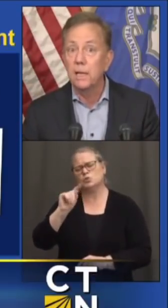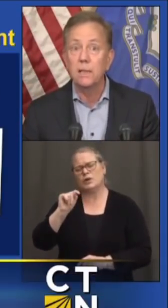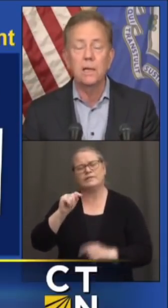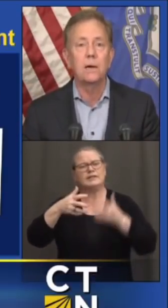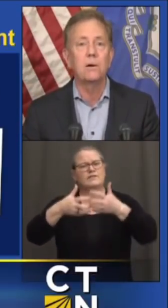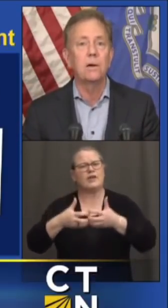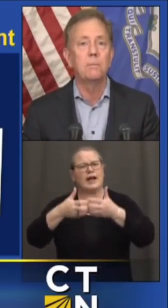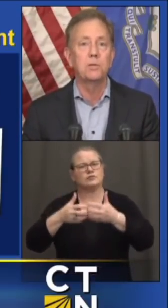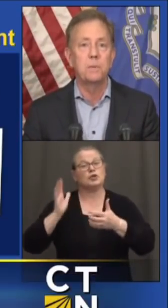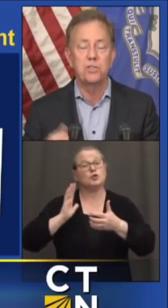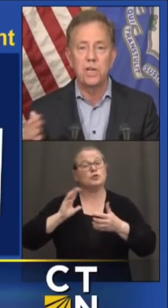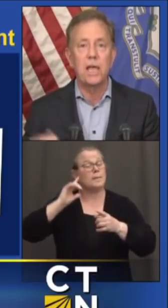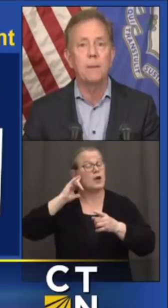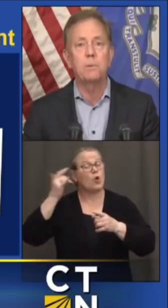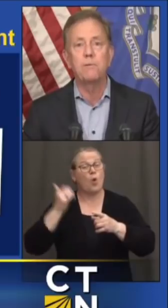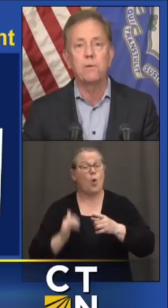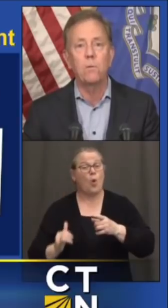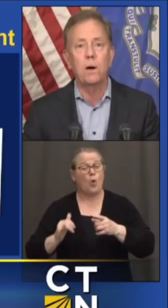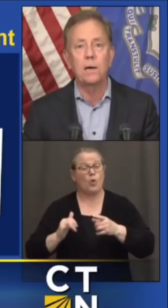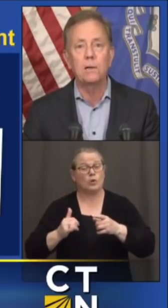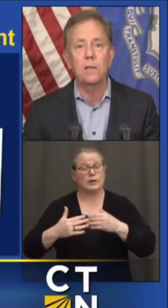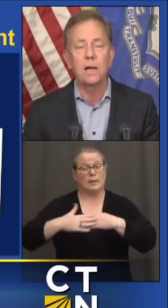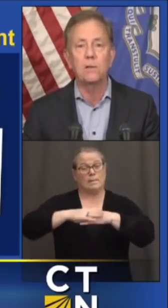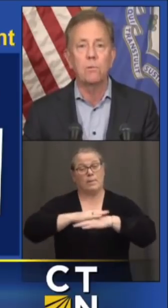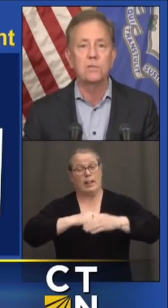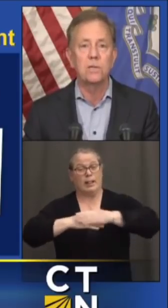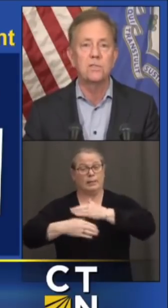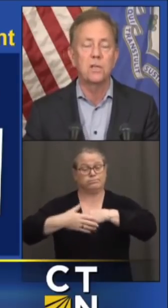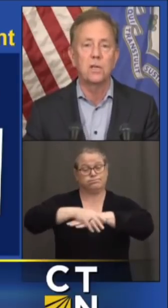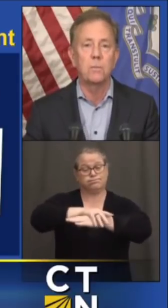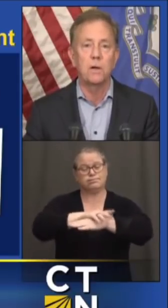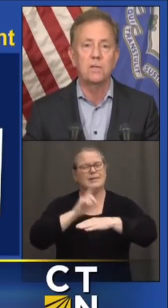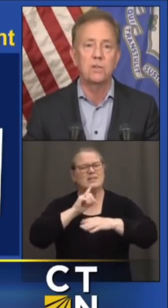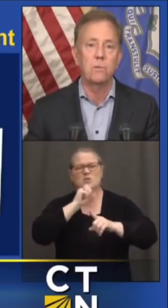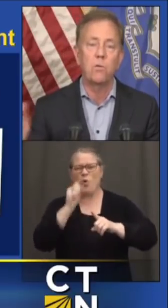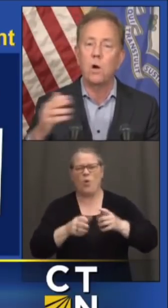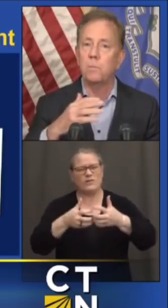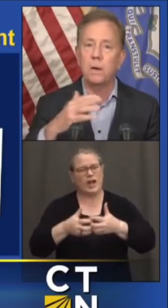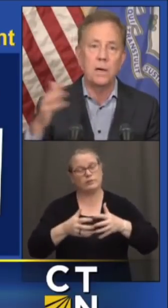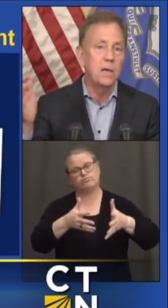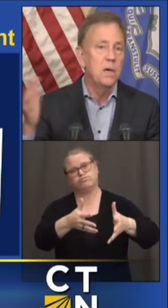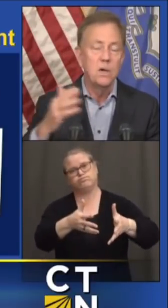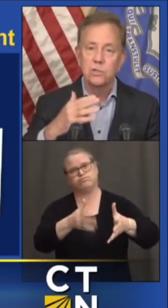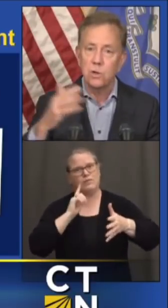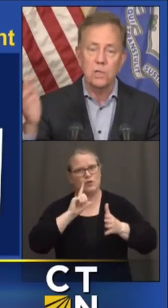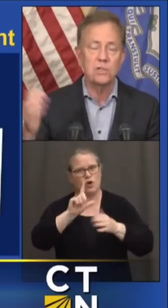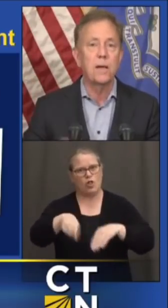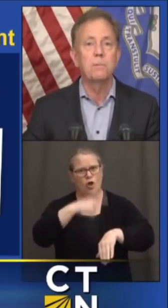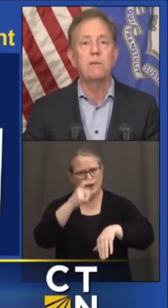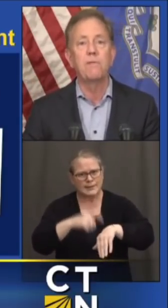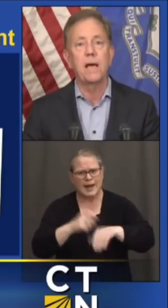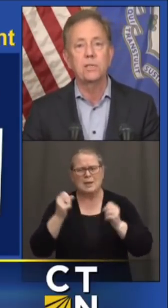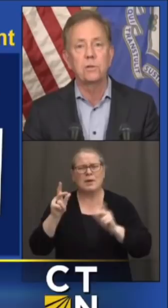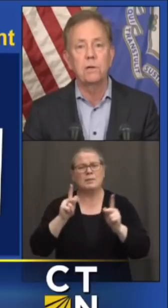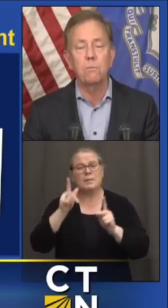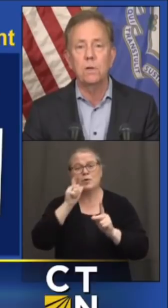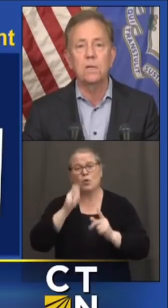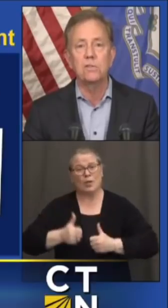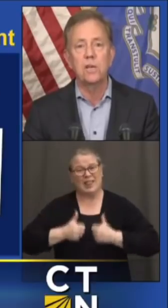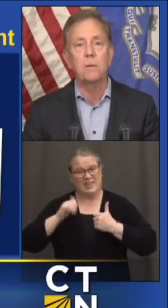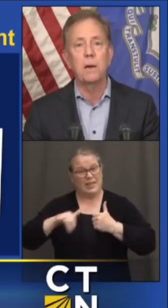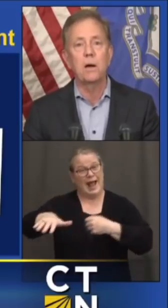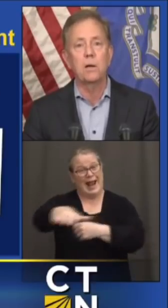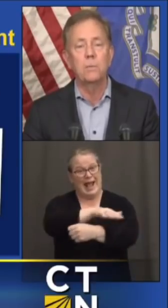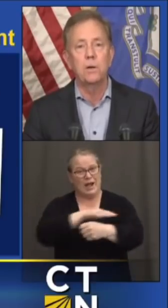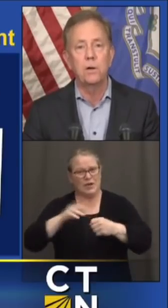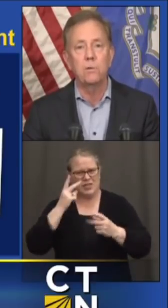gold plating there. It's been sitting empty for a while. A lot of the residents of the community said we walked by, saw this empty factory. What